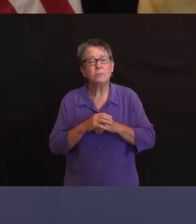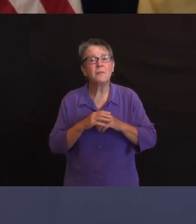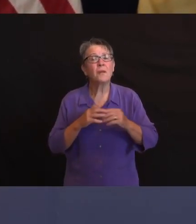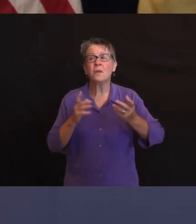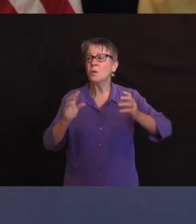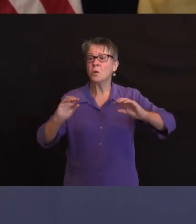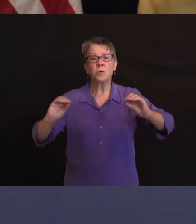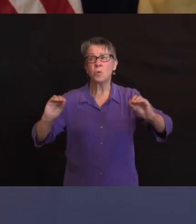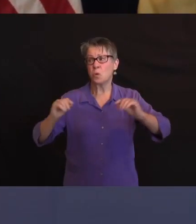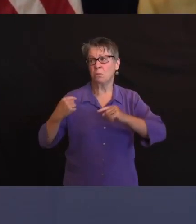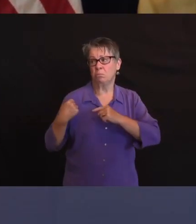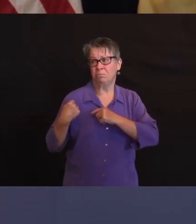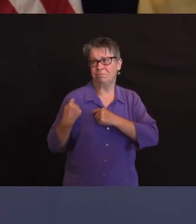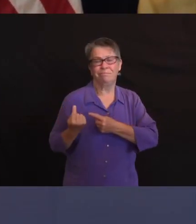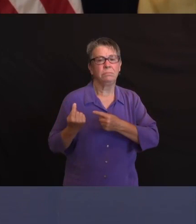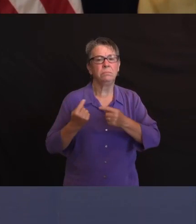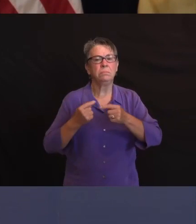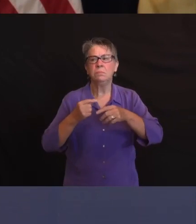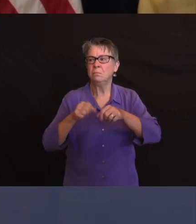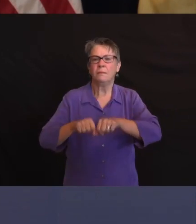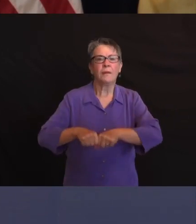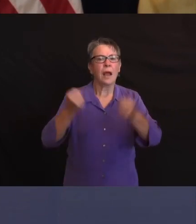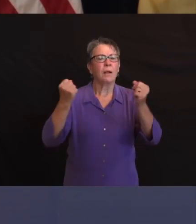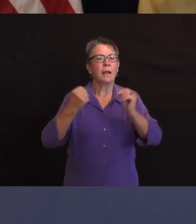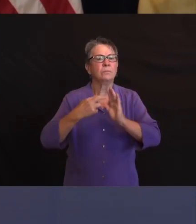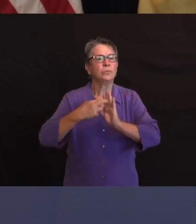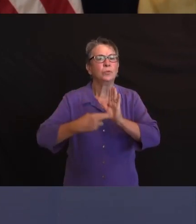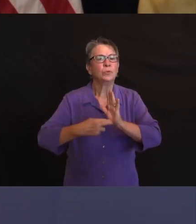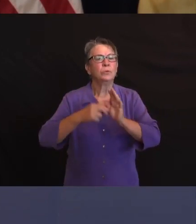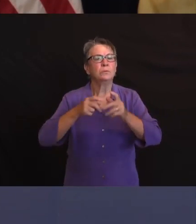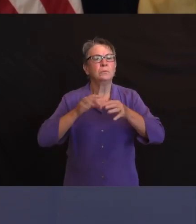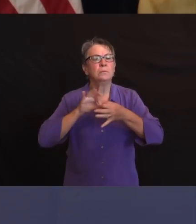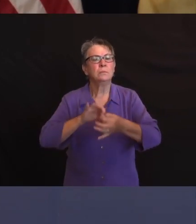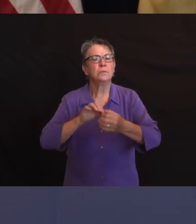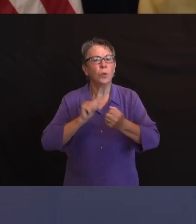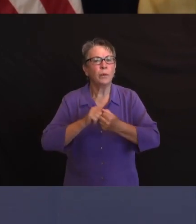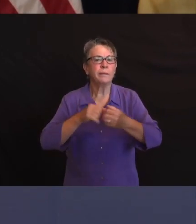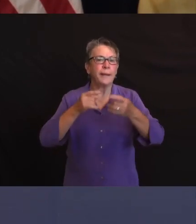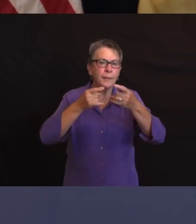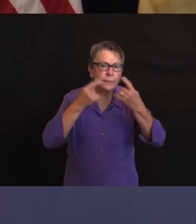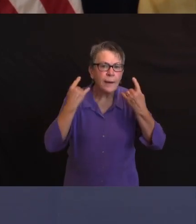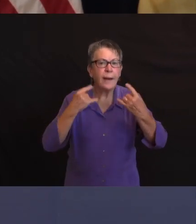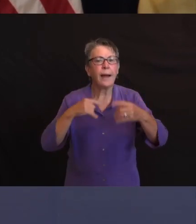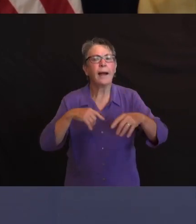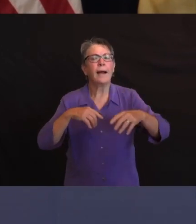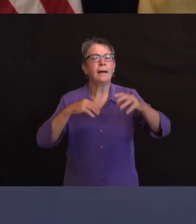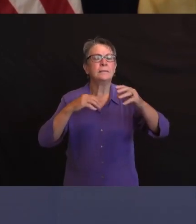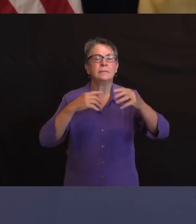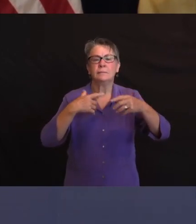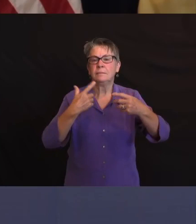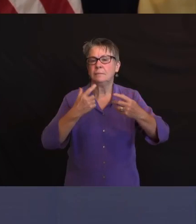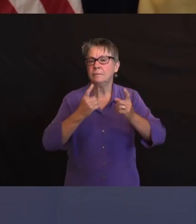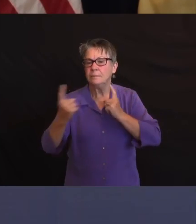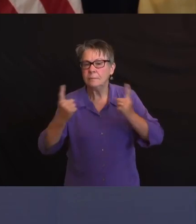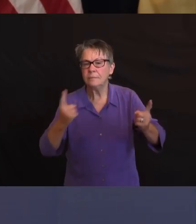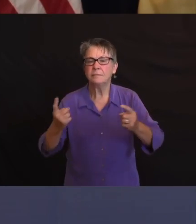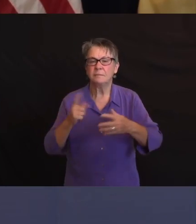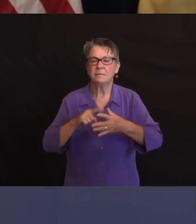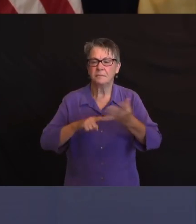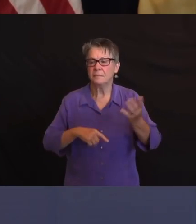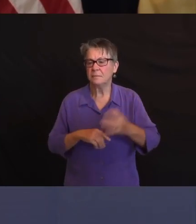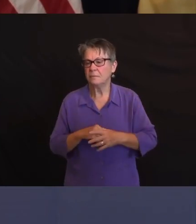to the Rock over the weekend. With regard to the forest fire crew that's out there, the 10 that went out for the past 2 weeks arrived